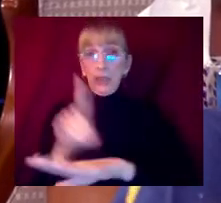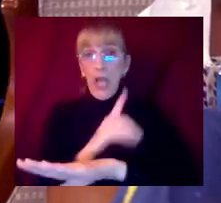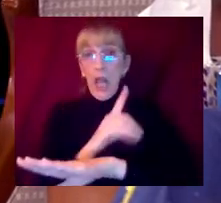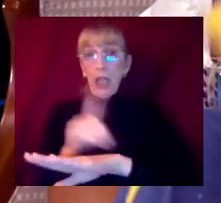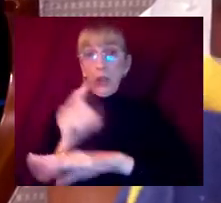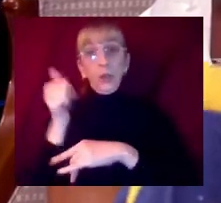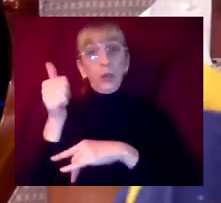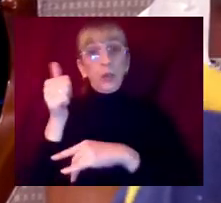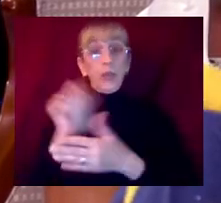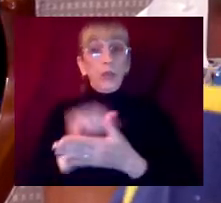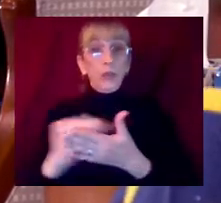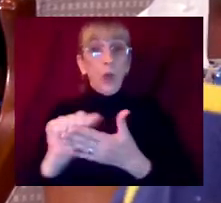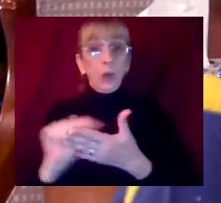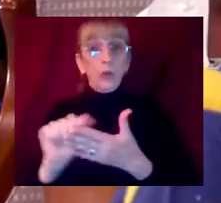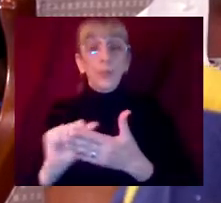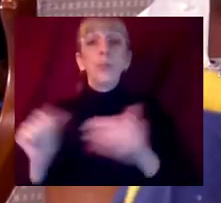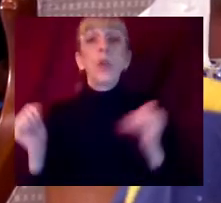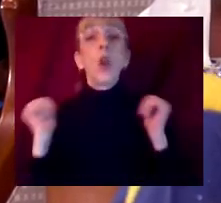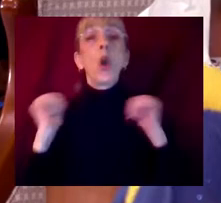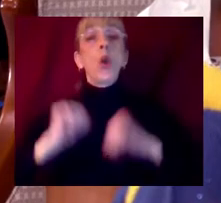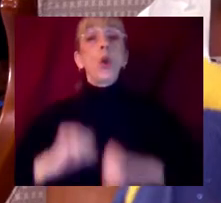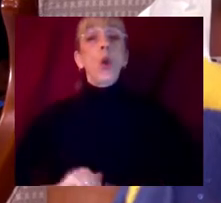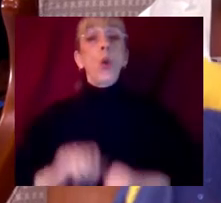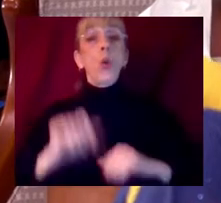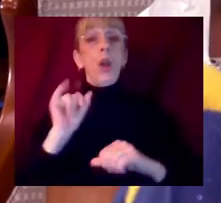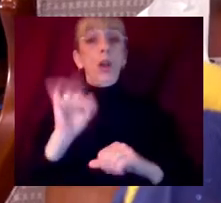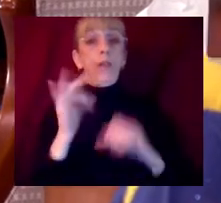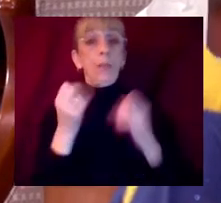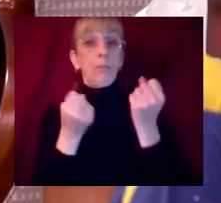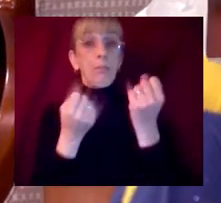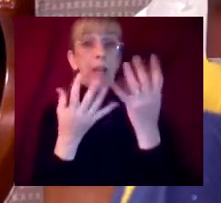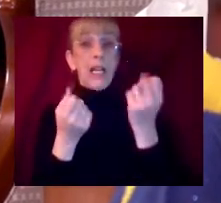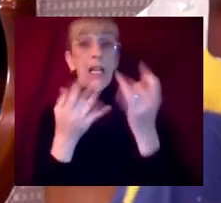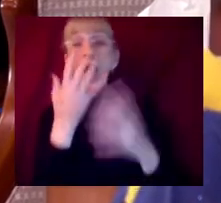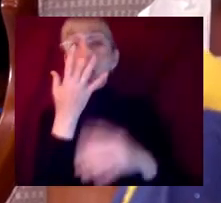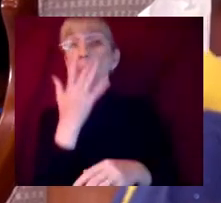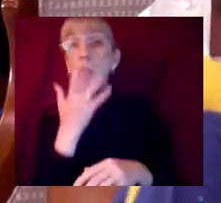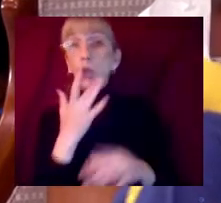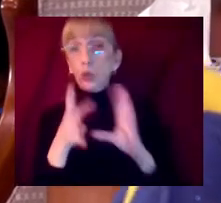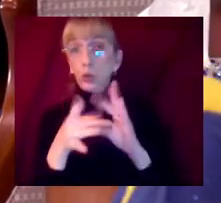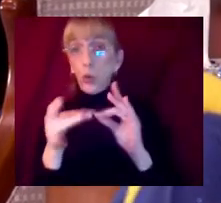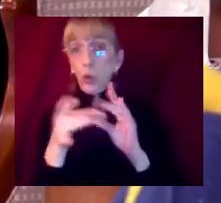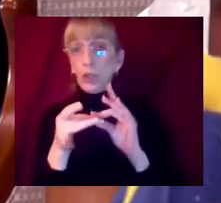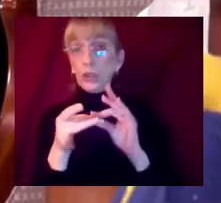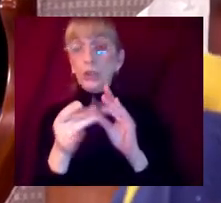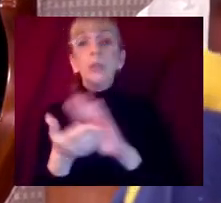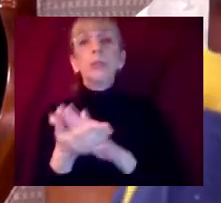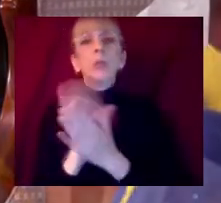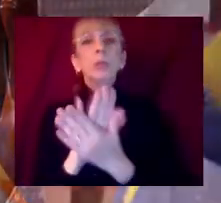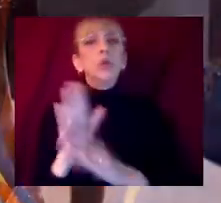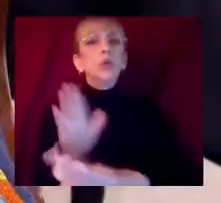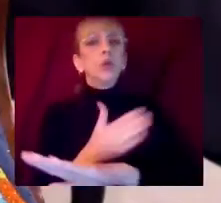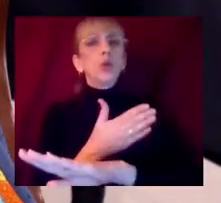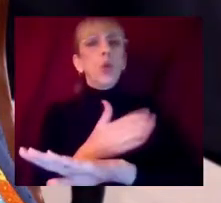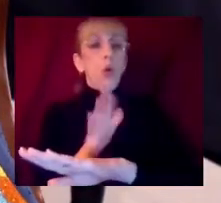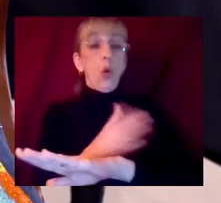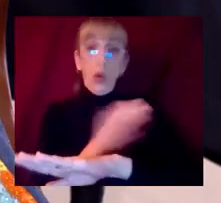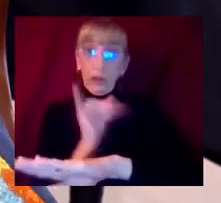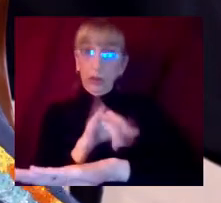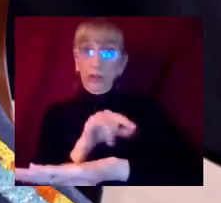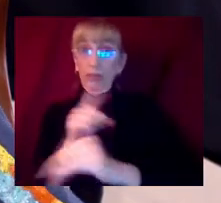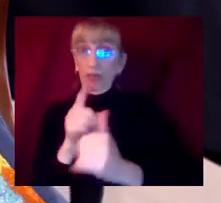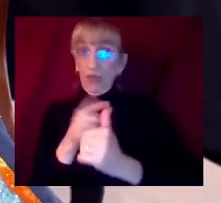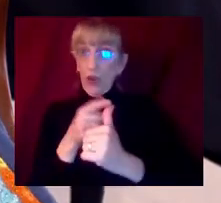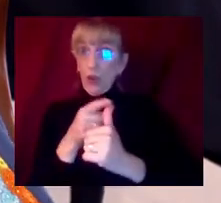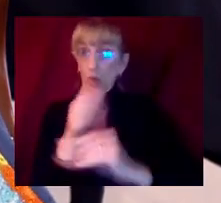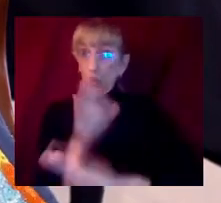Many Colors, your famous song. What made you decide to turn that particular song into a book, and what does it mean to you? Well, that little